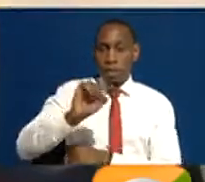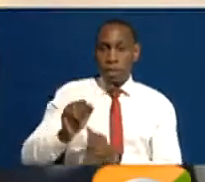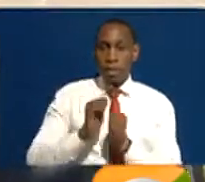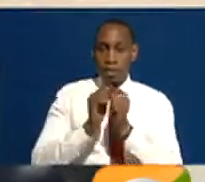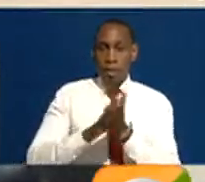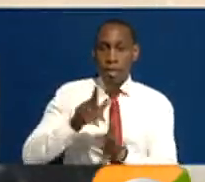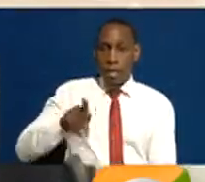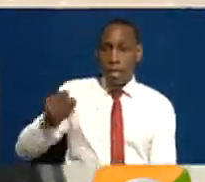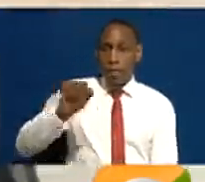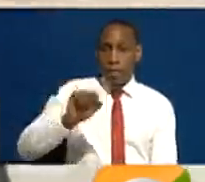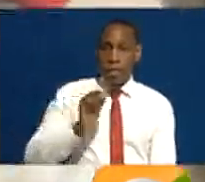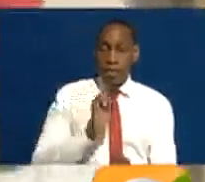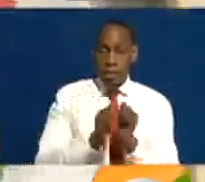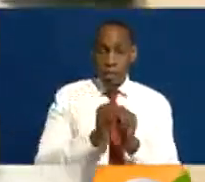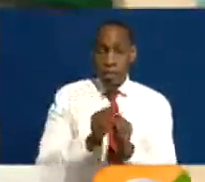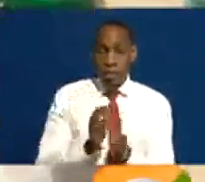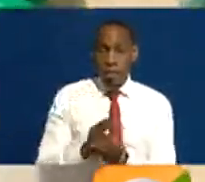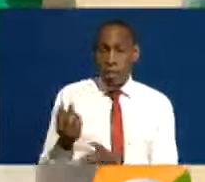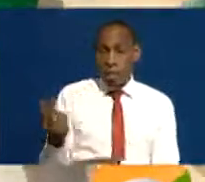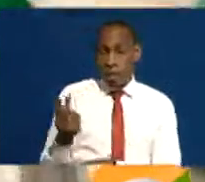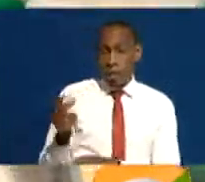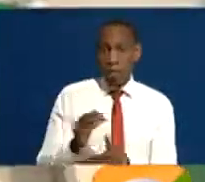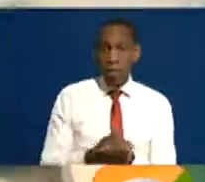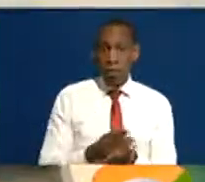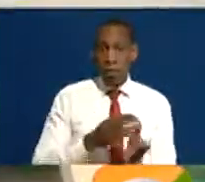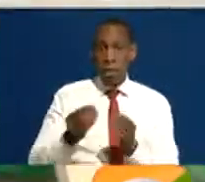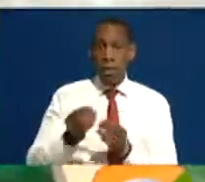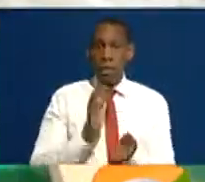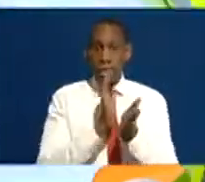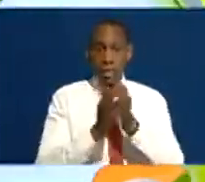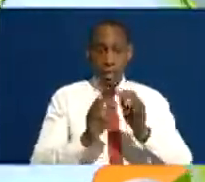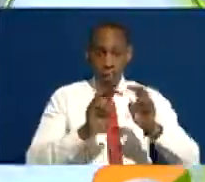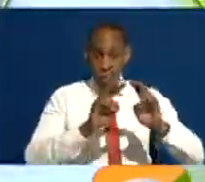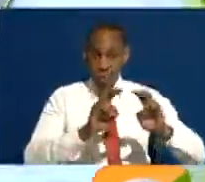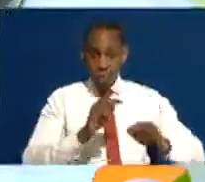Principal Secretary, Jonathan Mweke, were at the facility to inspect the ongoing work.